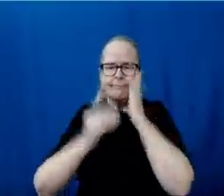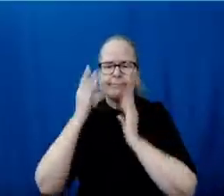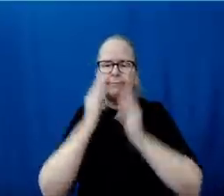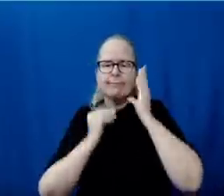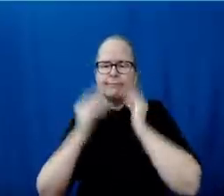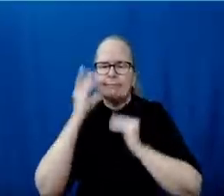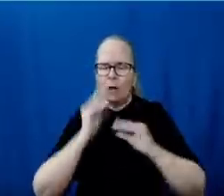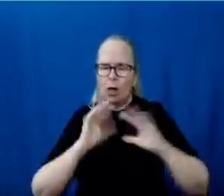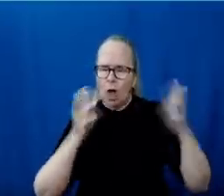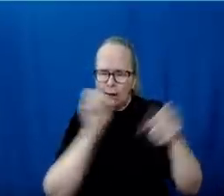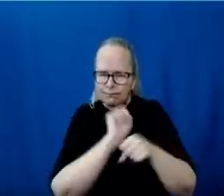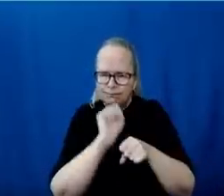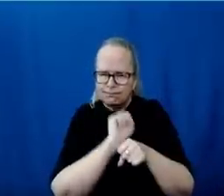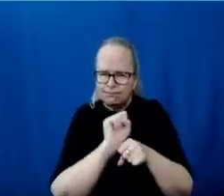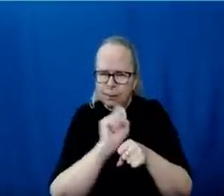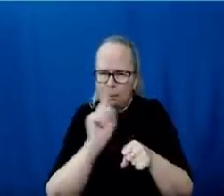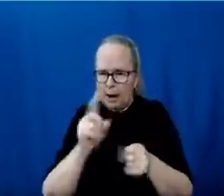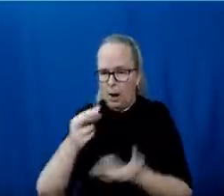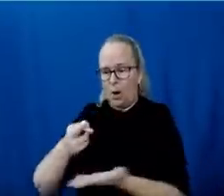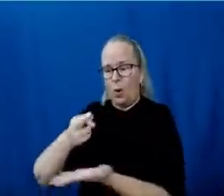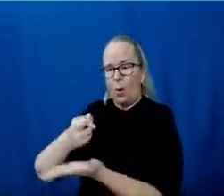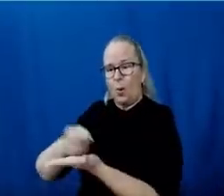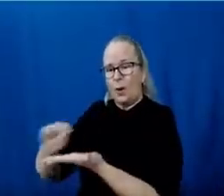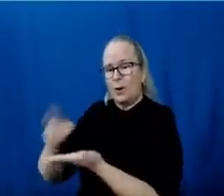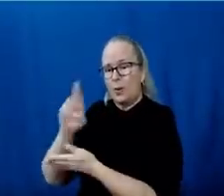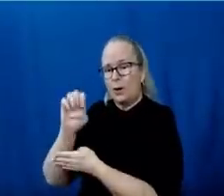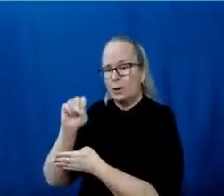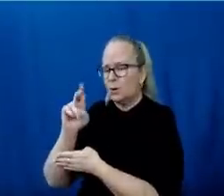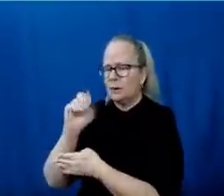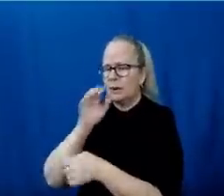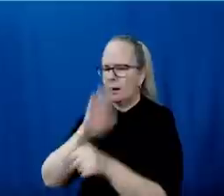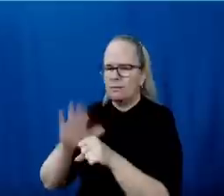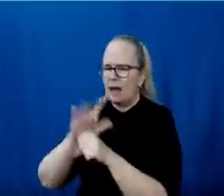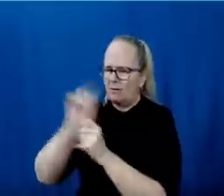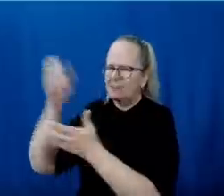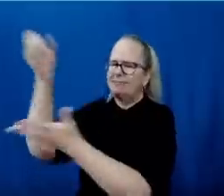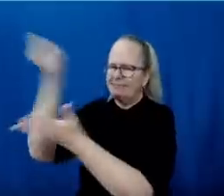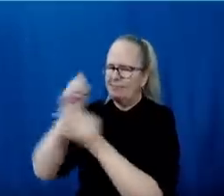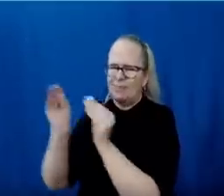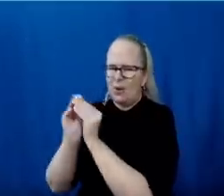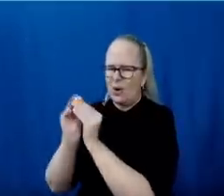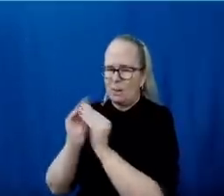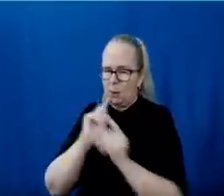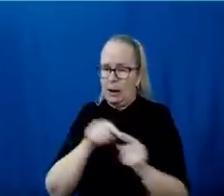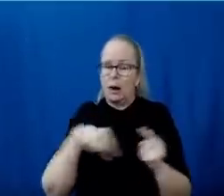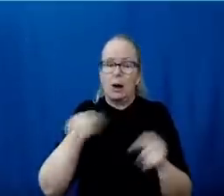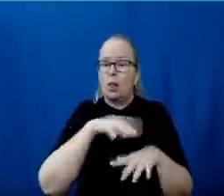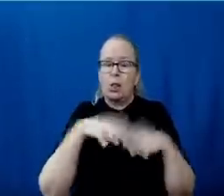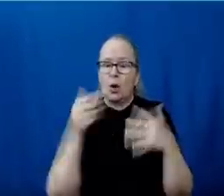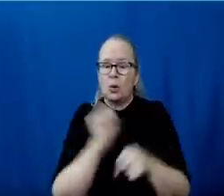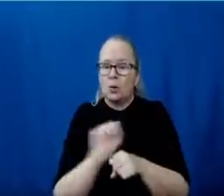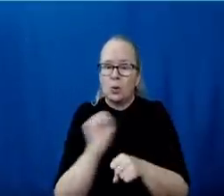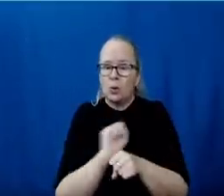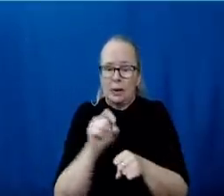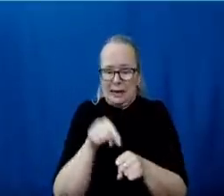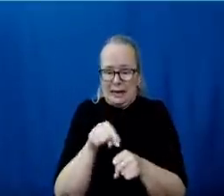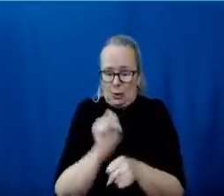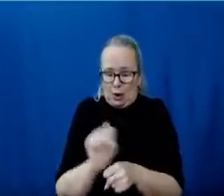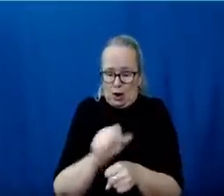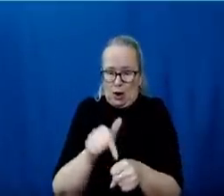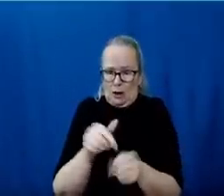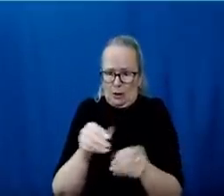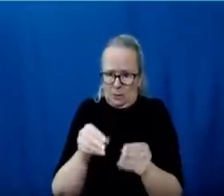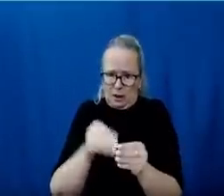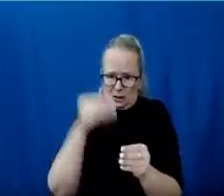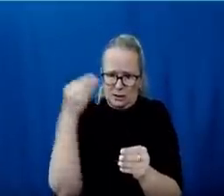while we have lots of experience in doing this, we're not as well-resourced as some areas. The problem with that type of work is it's very expensive and